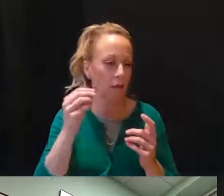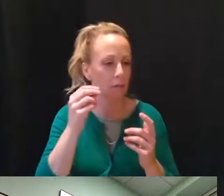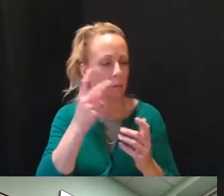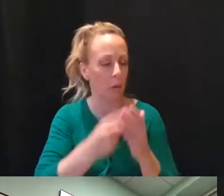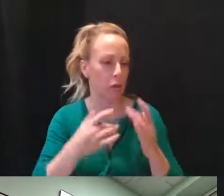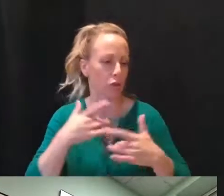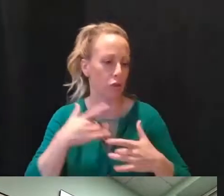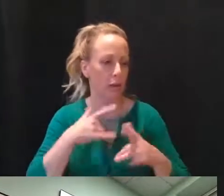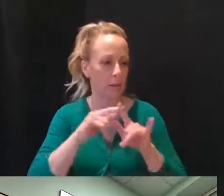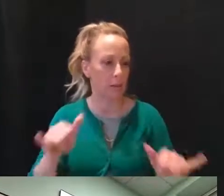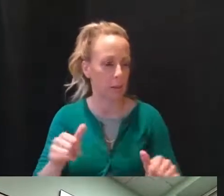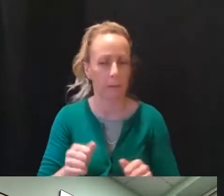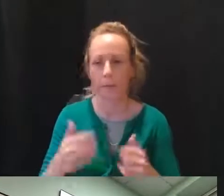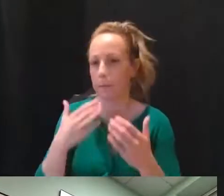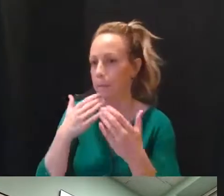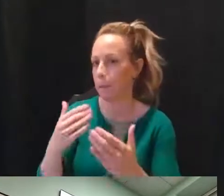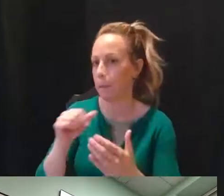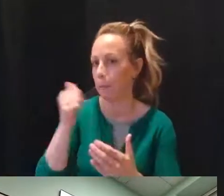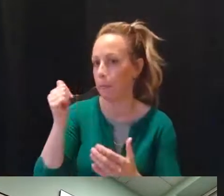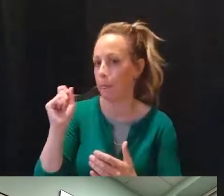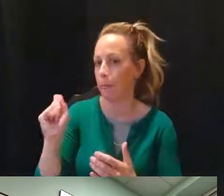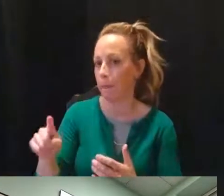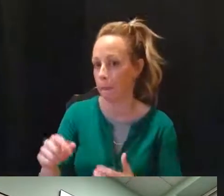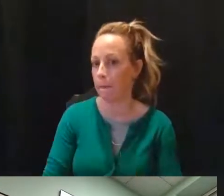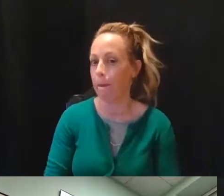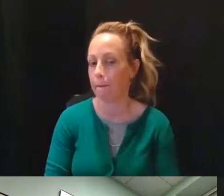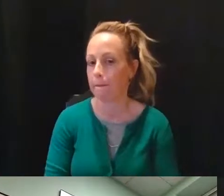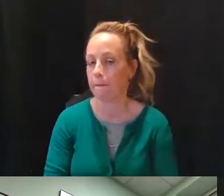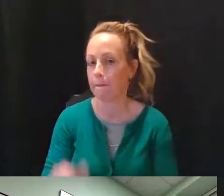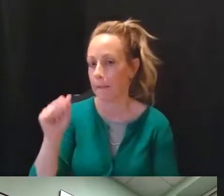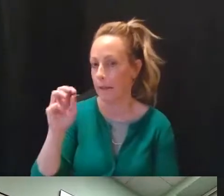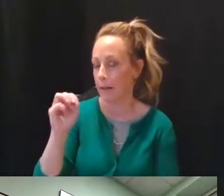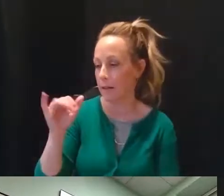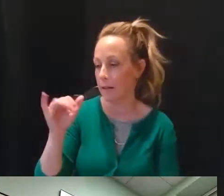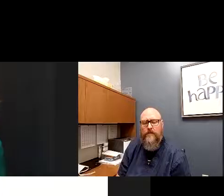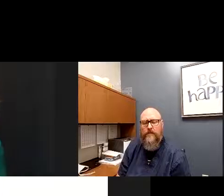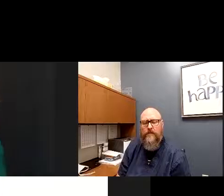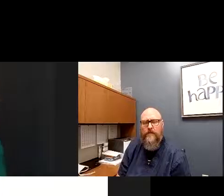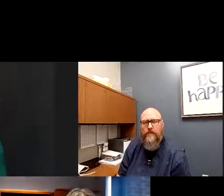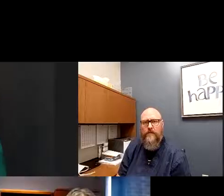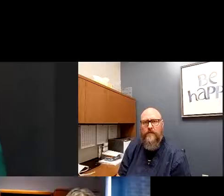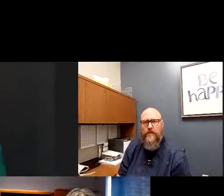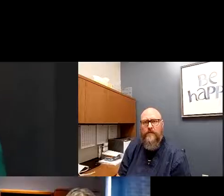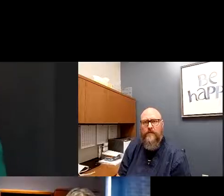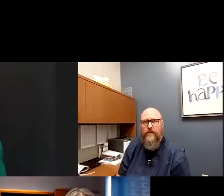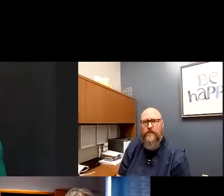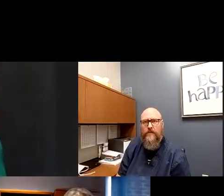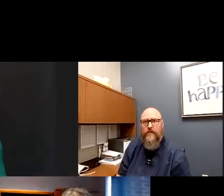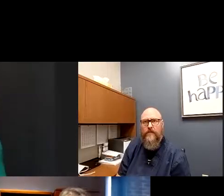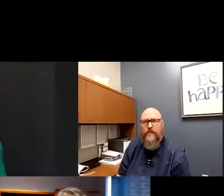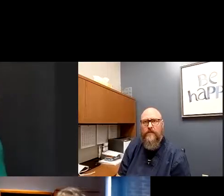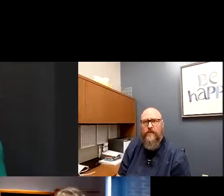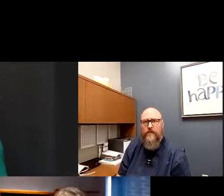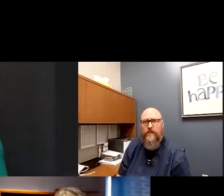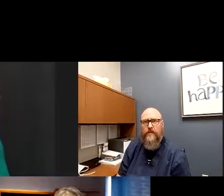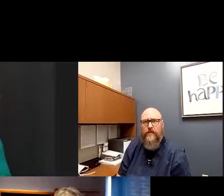Thank you. There's another question. Amy, I might have you respond to this one. Is there any chance that if these numbers continue to rise, we could see another